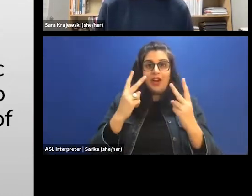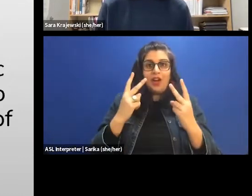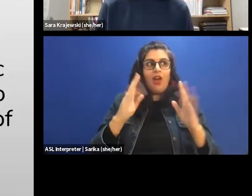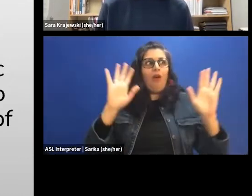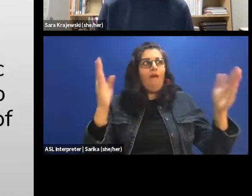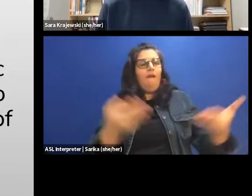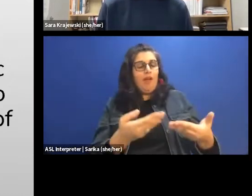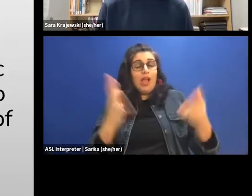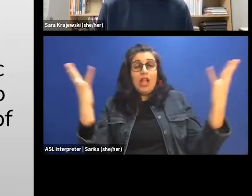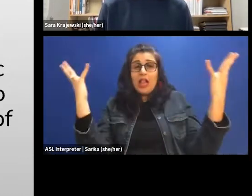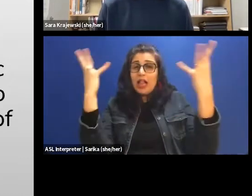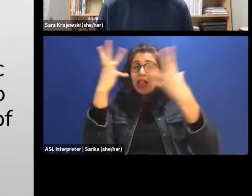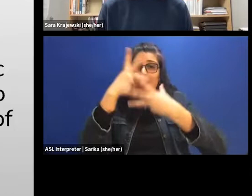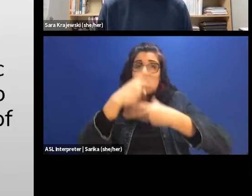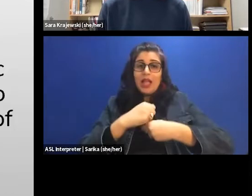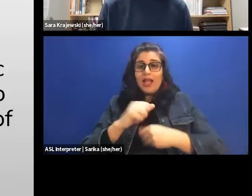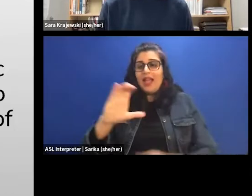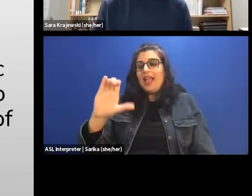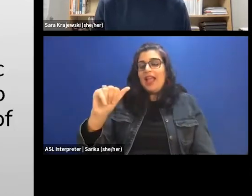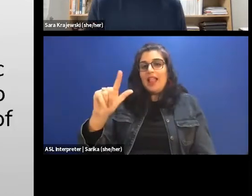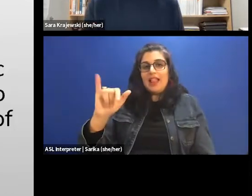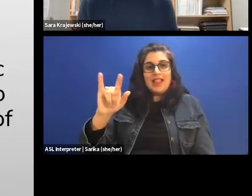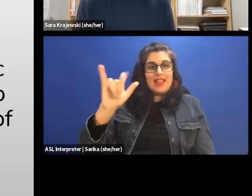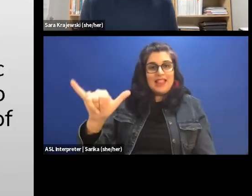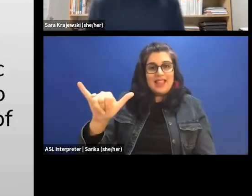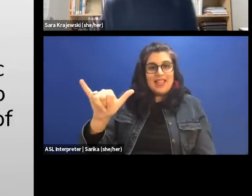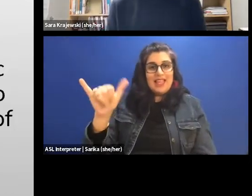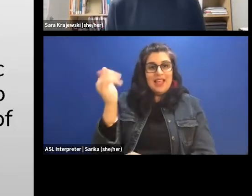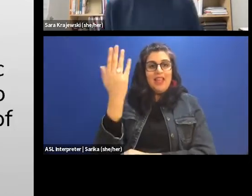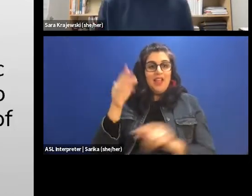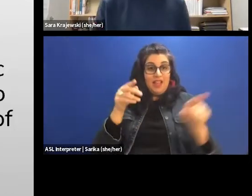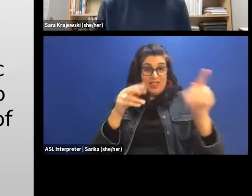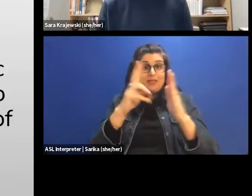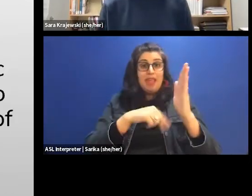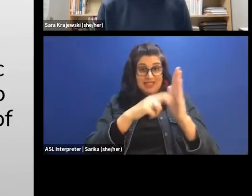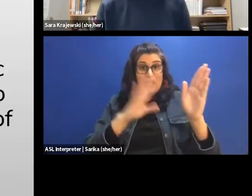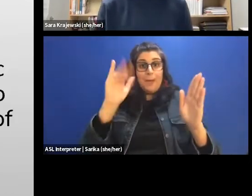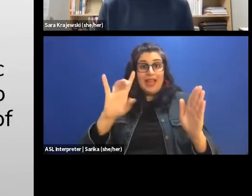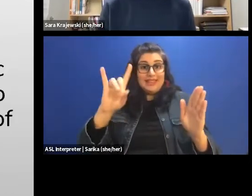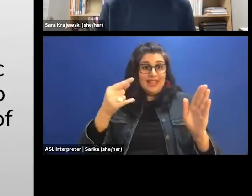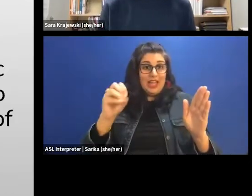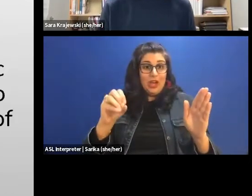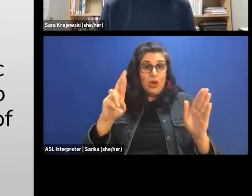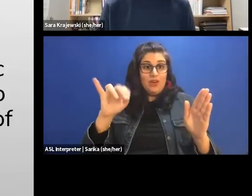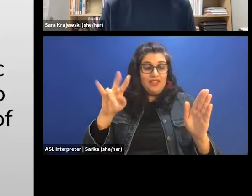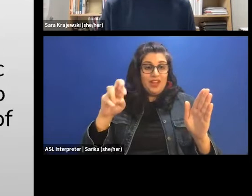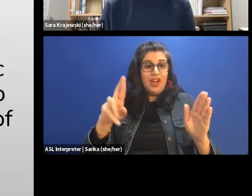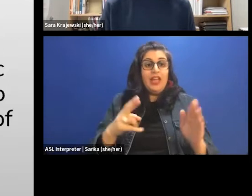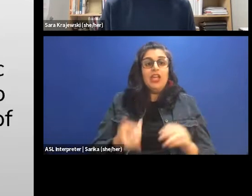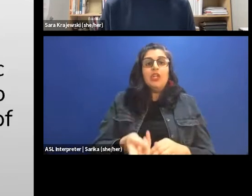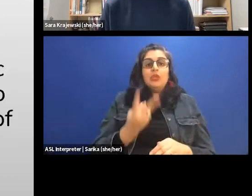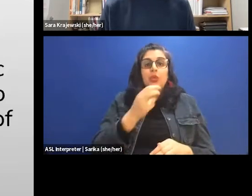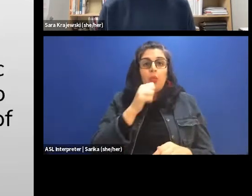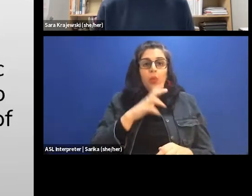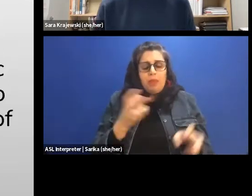the beautiful calla lily vendor by Diego Rivera. In this painting, two women kneel before a basket overflowing